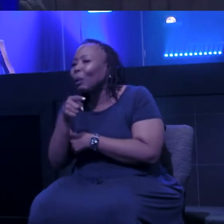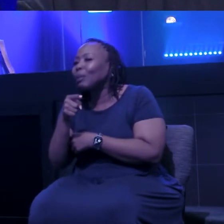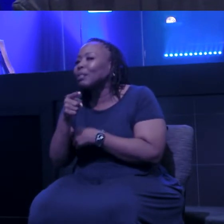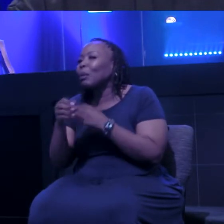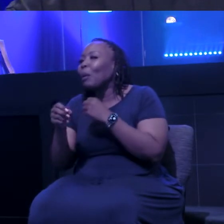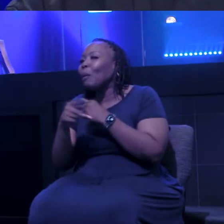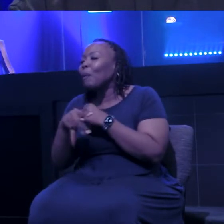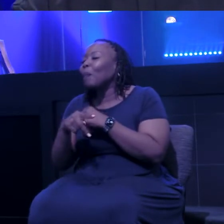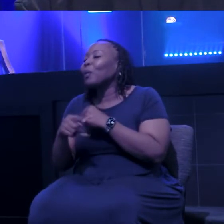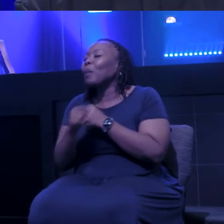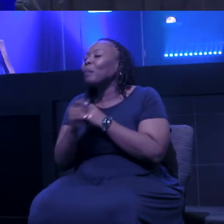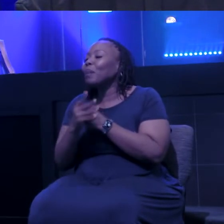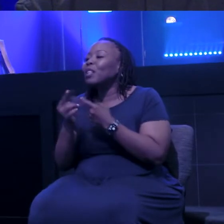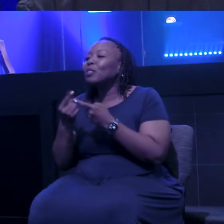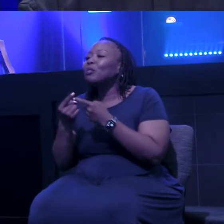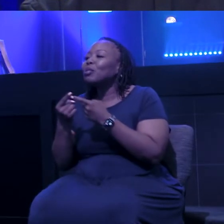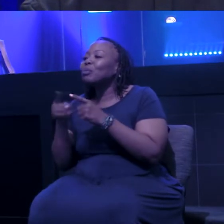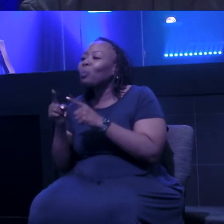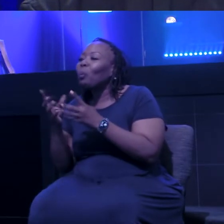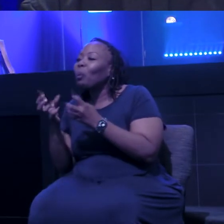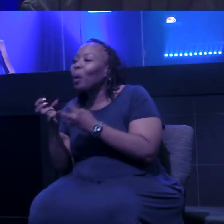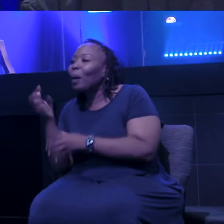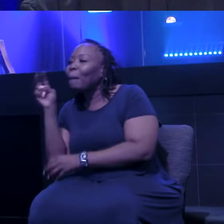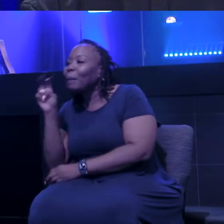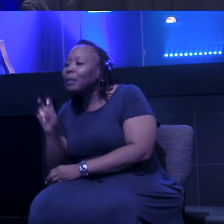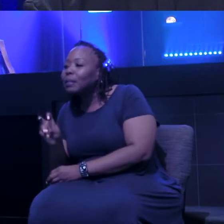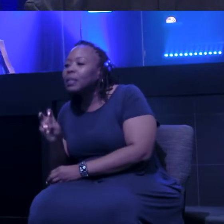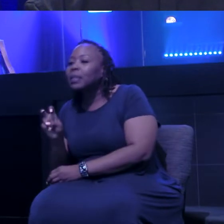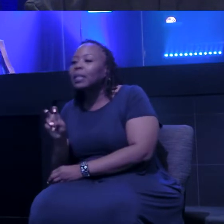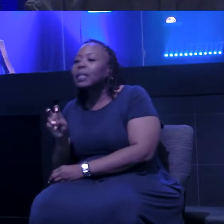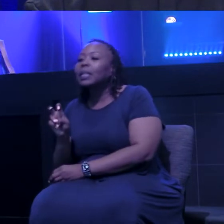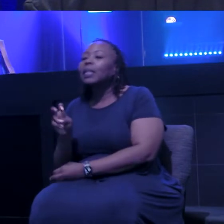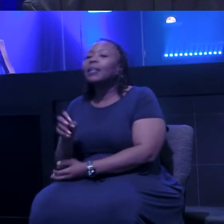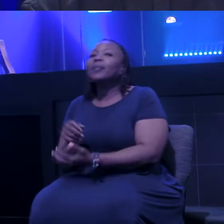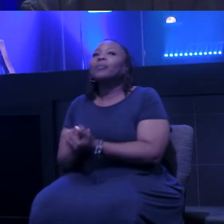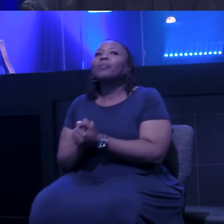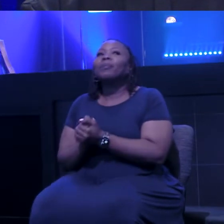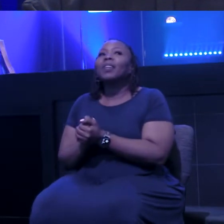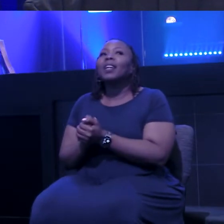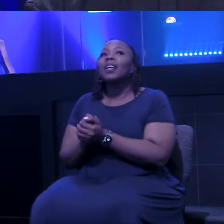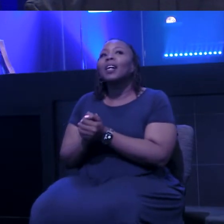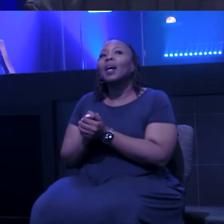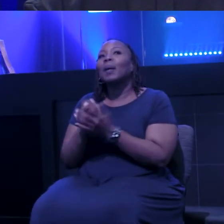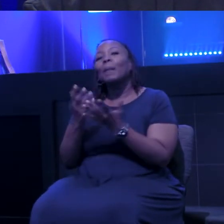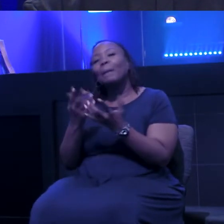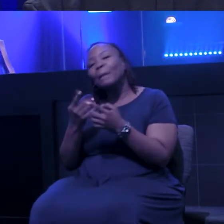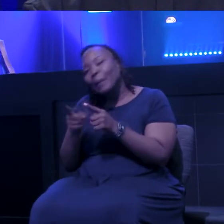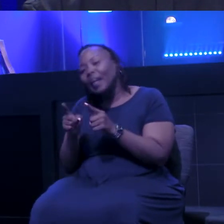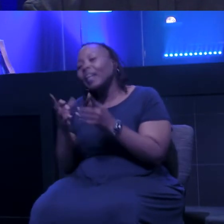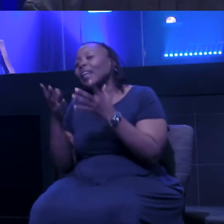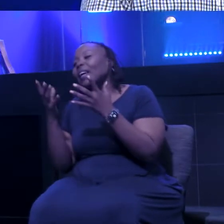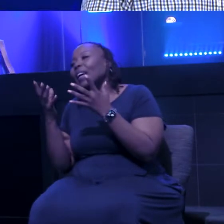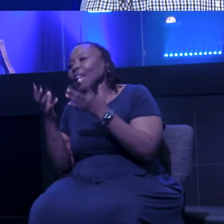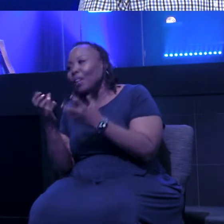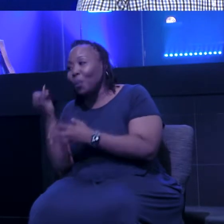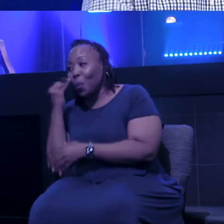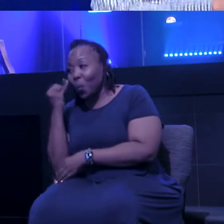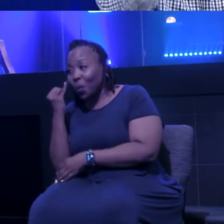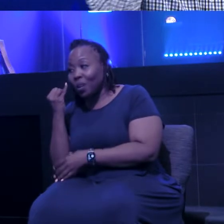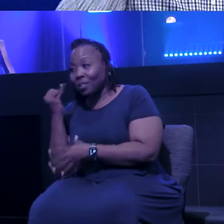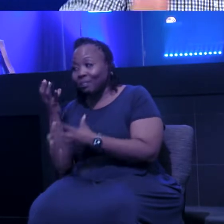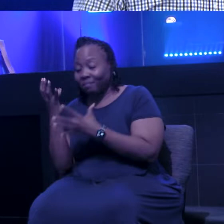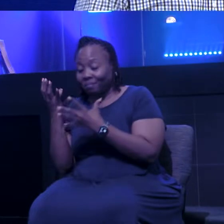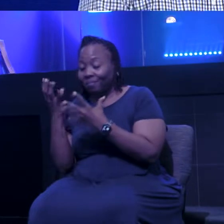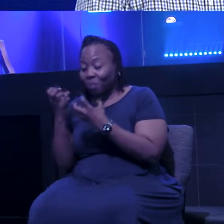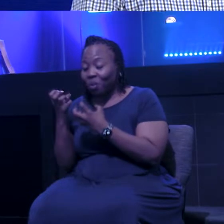So don't, if you're not somewhat interested or open to God doing that. But if you're even possibly open, we want you to go. As we